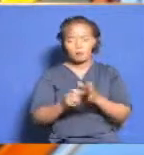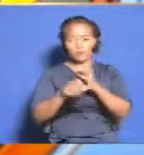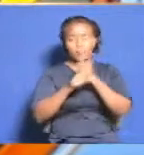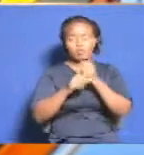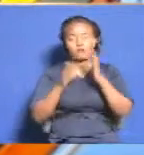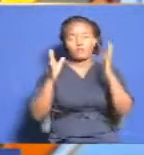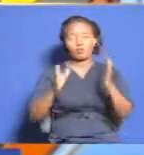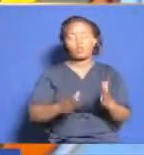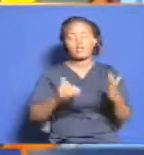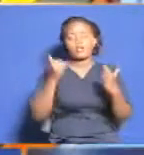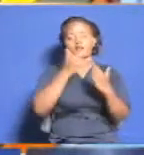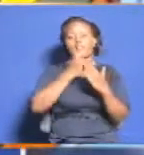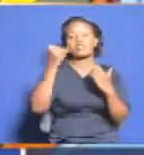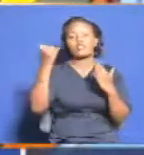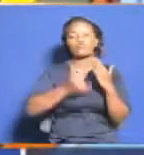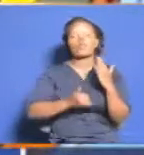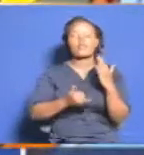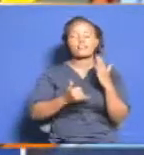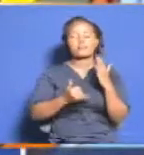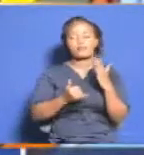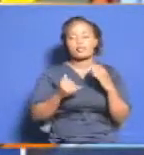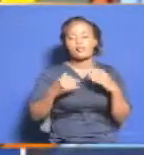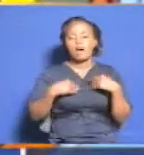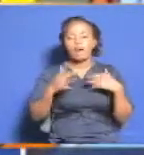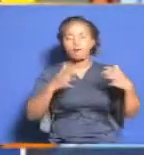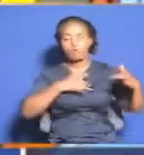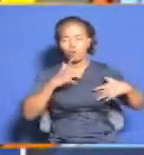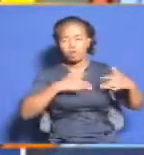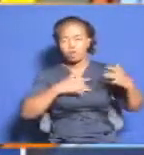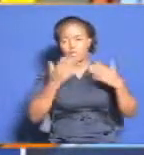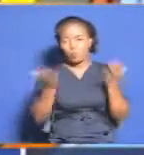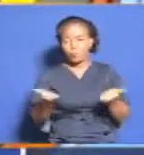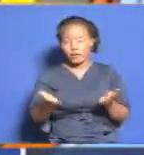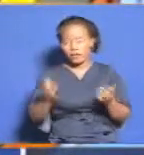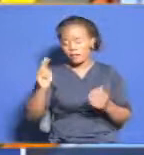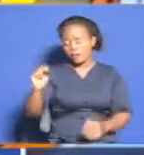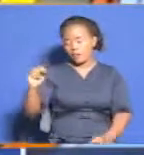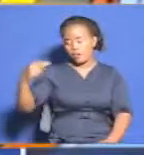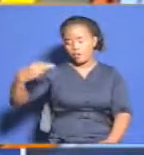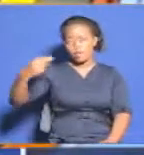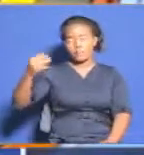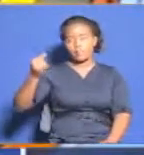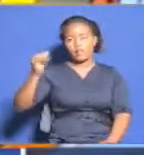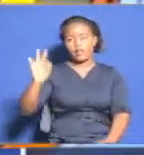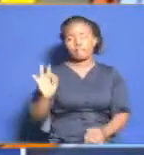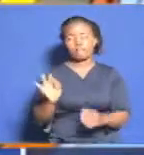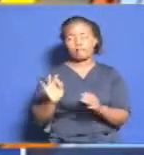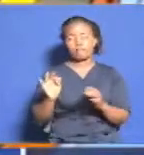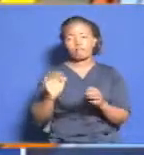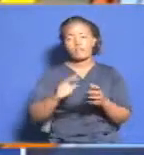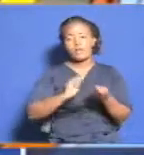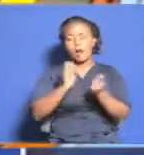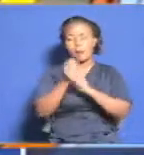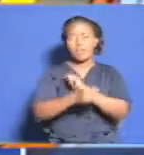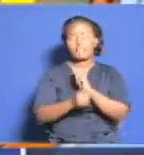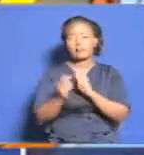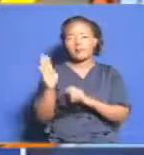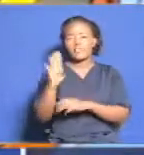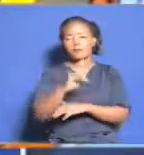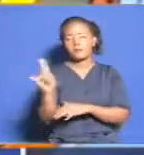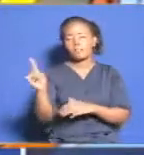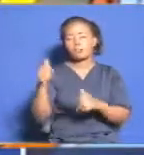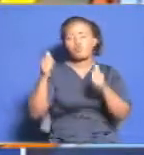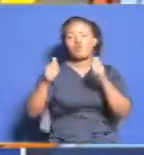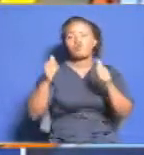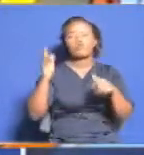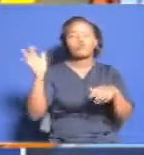insurance industry have raised concerns over sections of the NHIF Amendment Bill 2021 that will negatively affect the growth